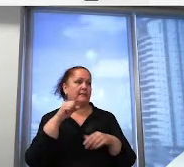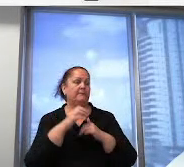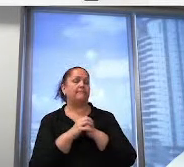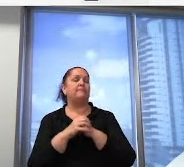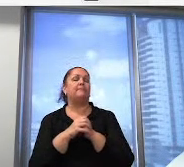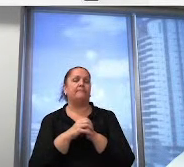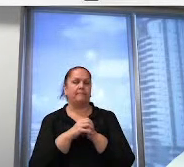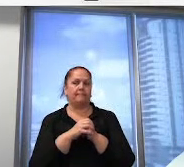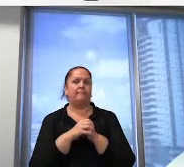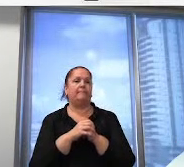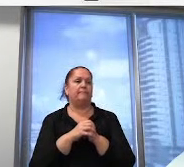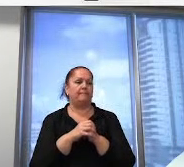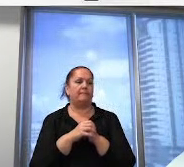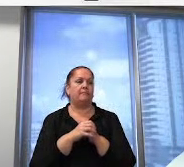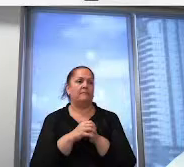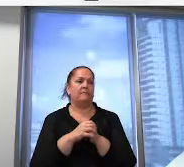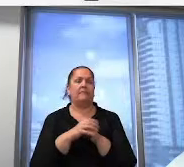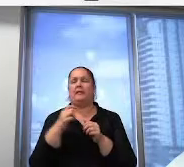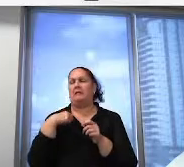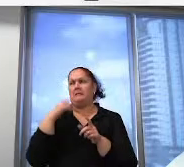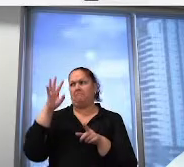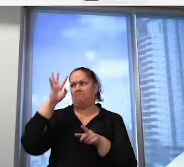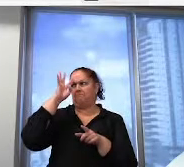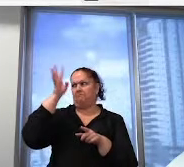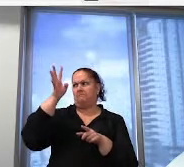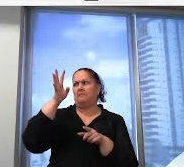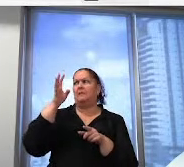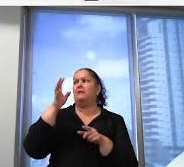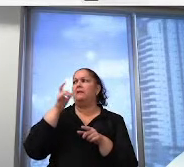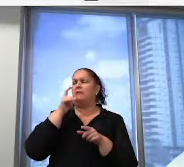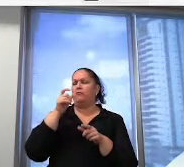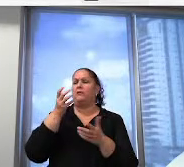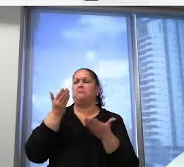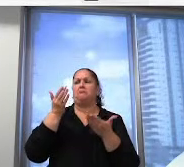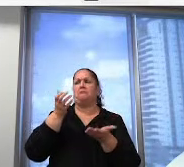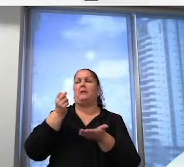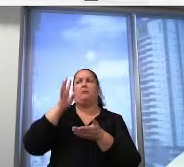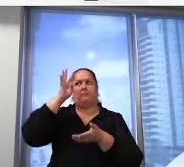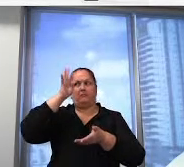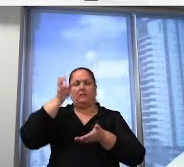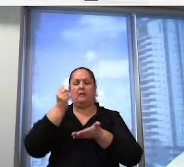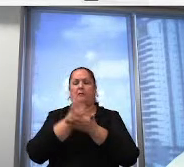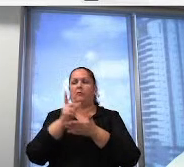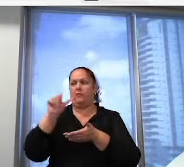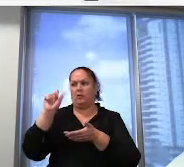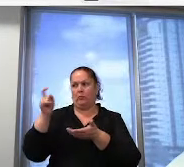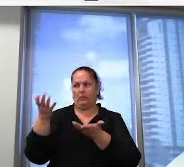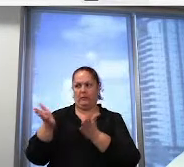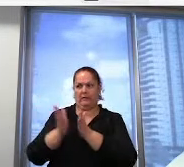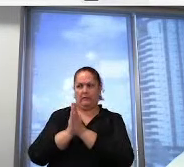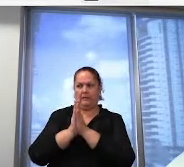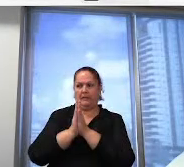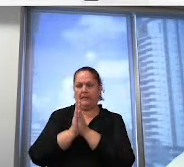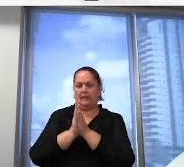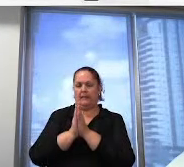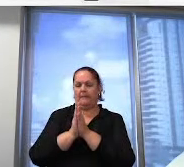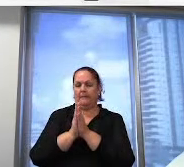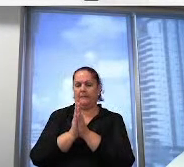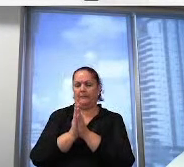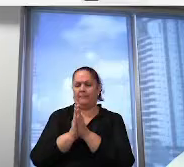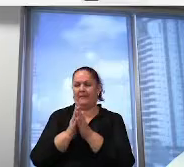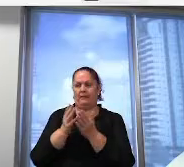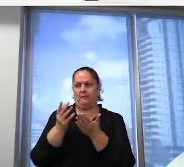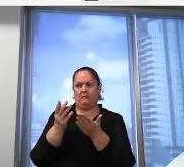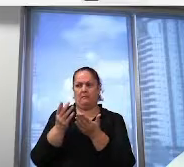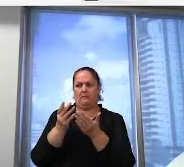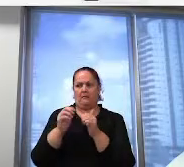this. Yes, that's correct. Okay, and let's say we do approve what LUMA's requested.